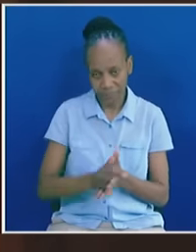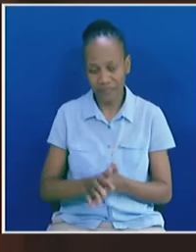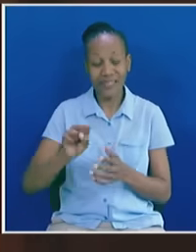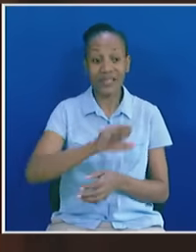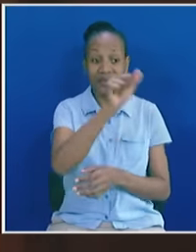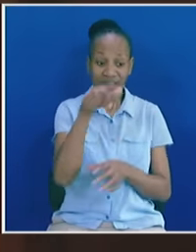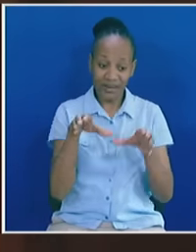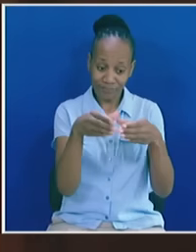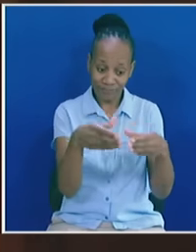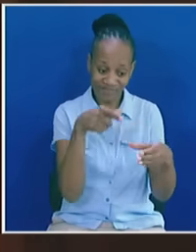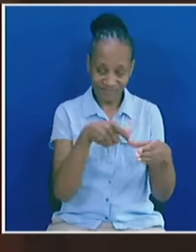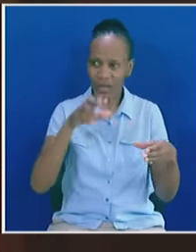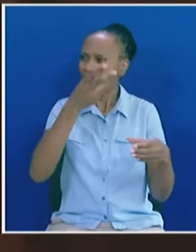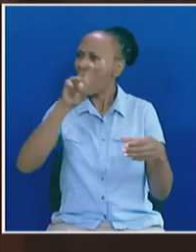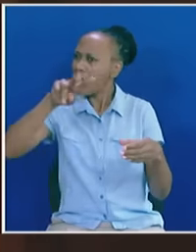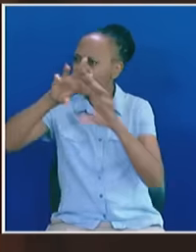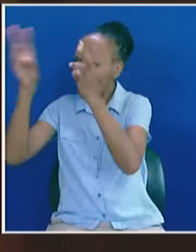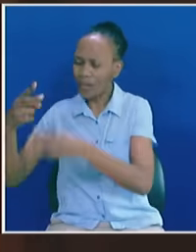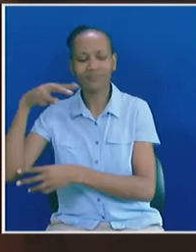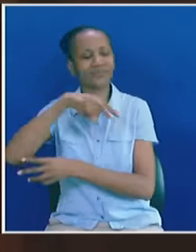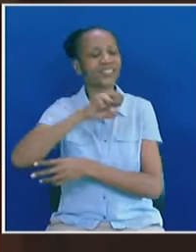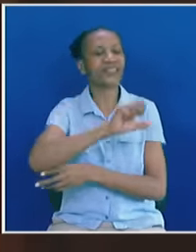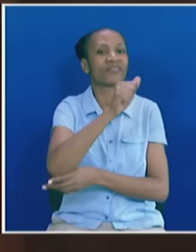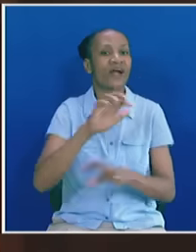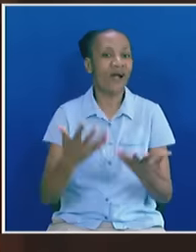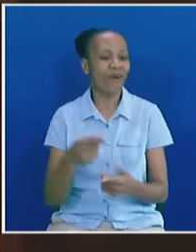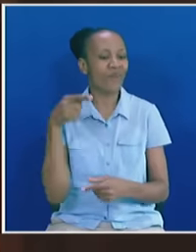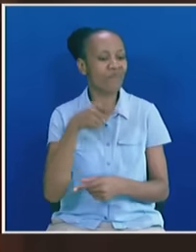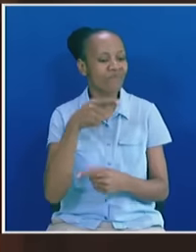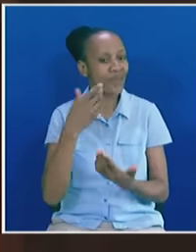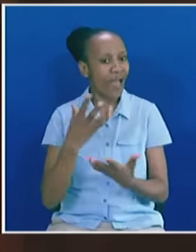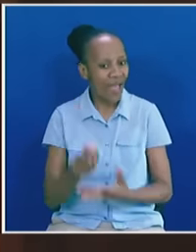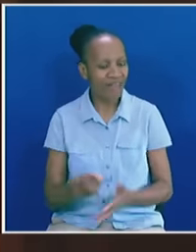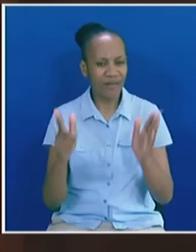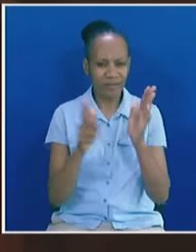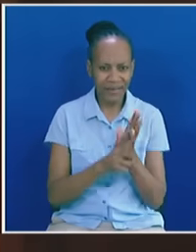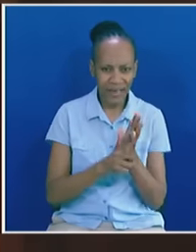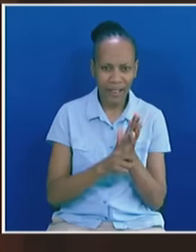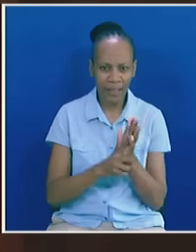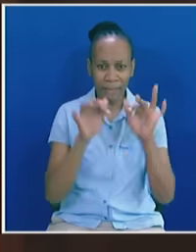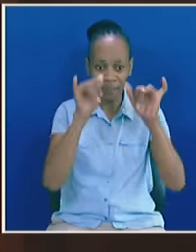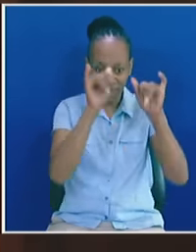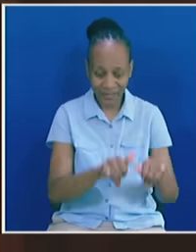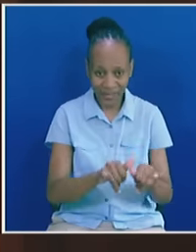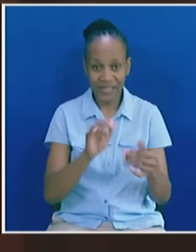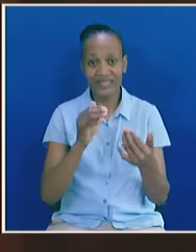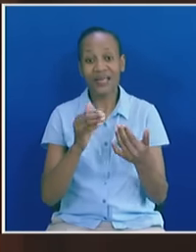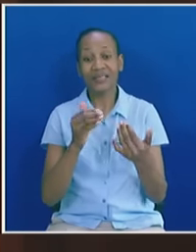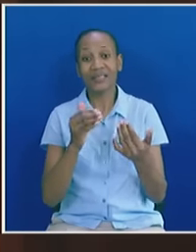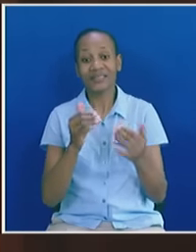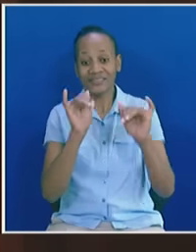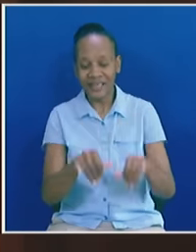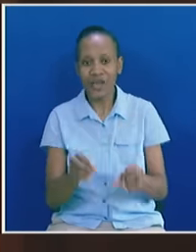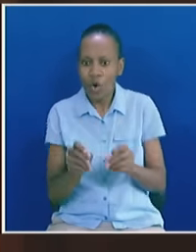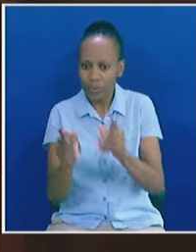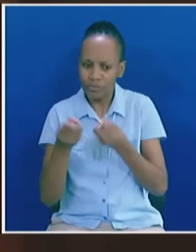seen as a country that offers both legal and illegal migrants vast economic opportunities. The